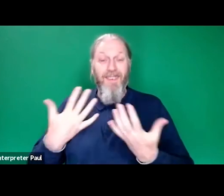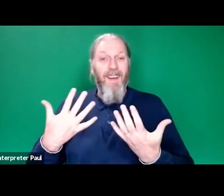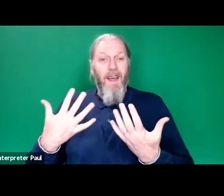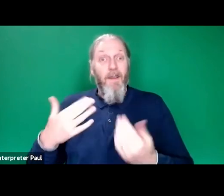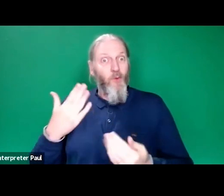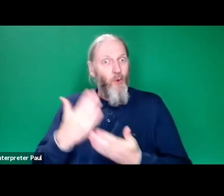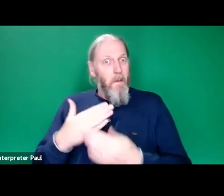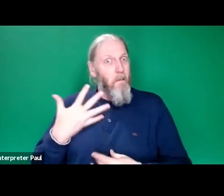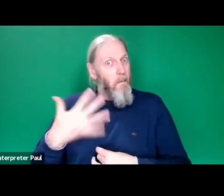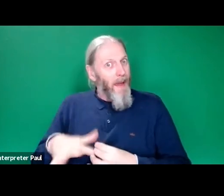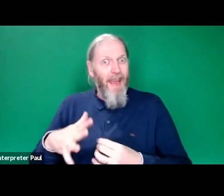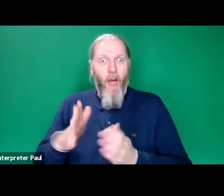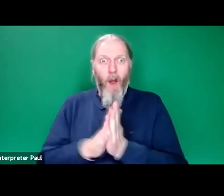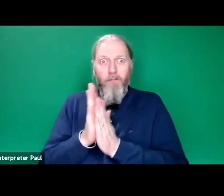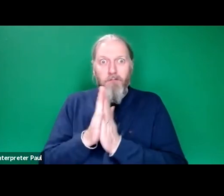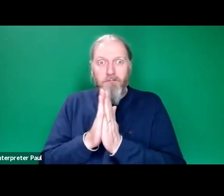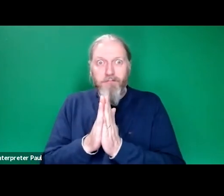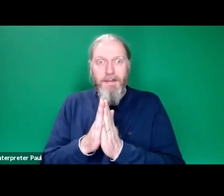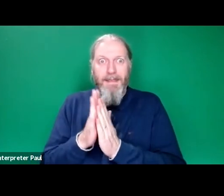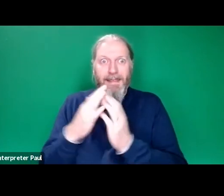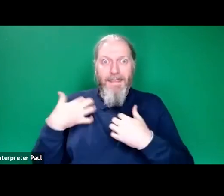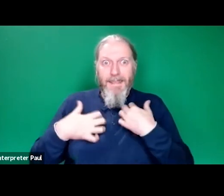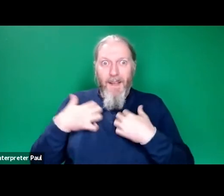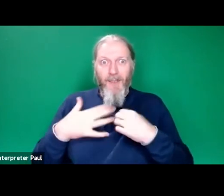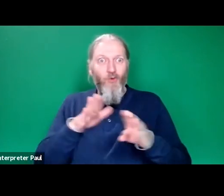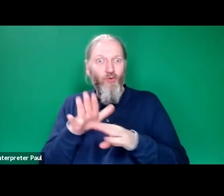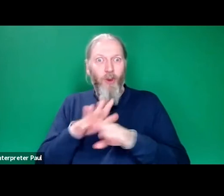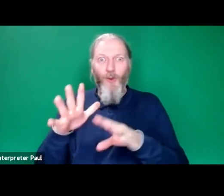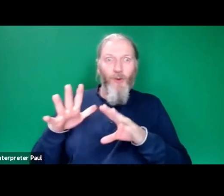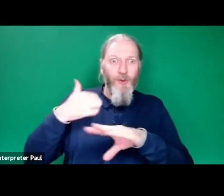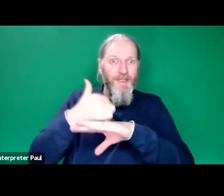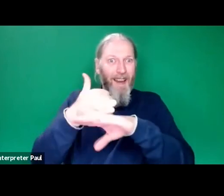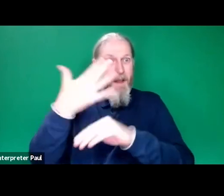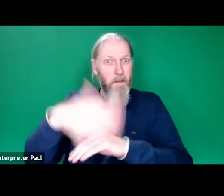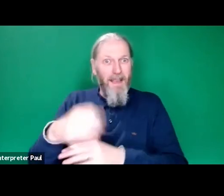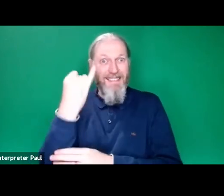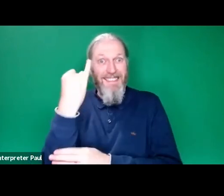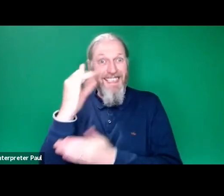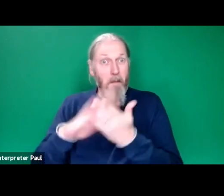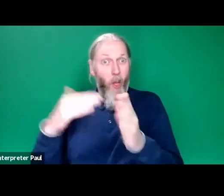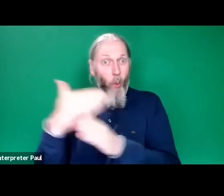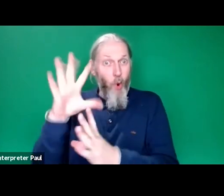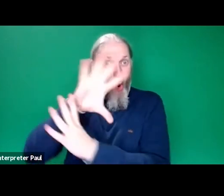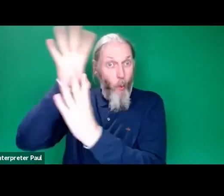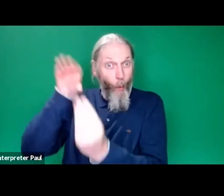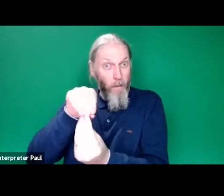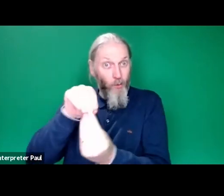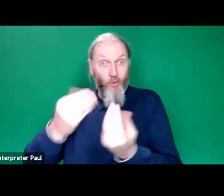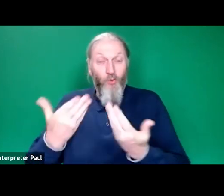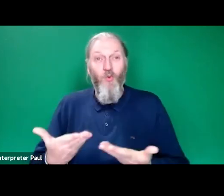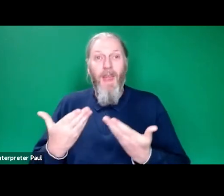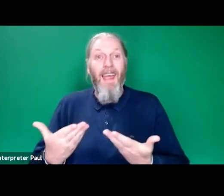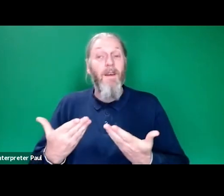to kind of bring together the last 6 months of work, but also start, you know, the journey